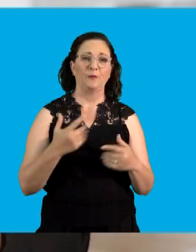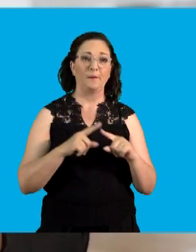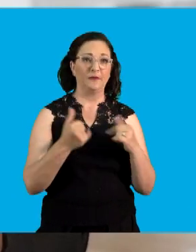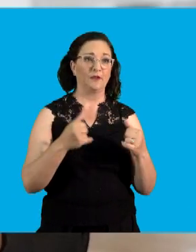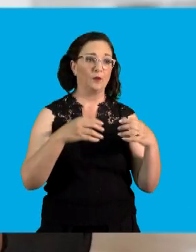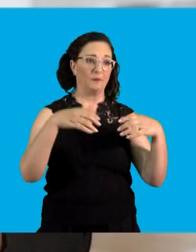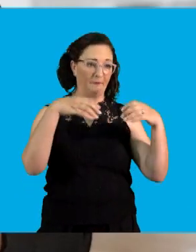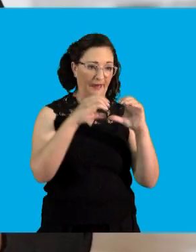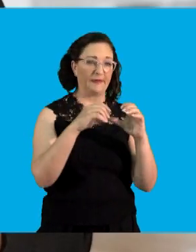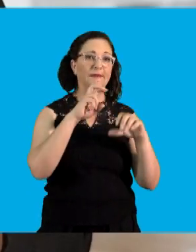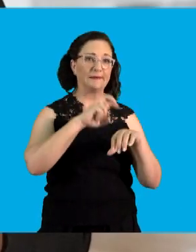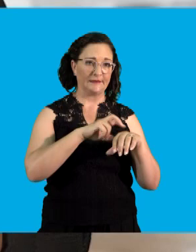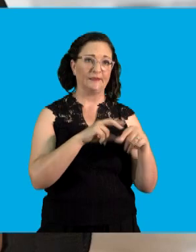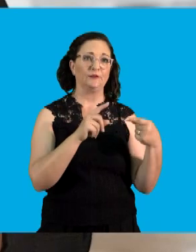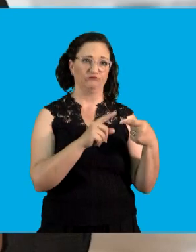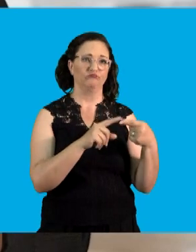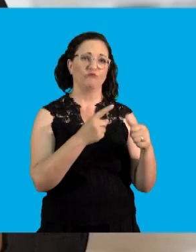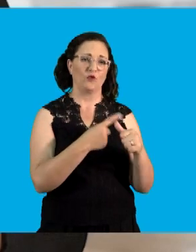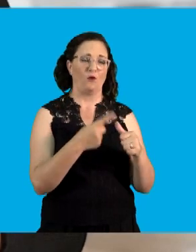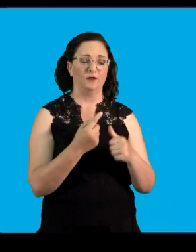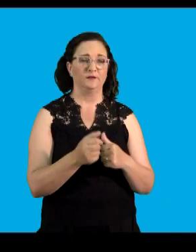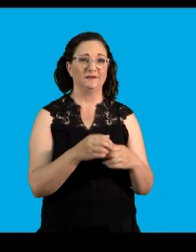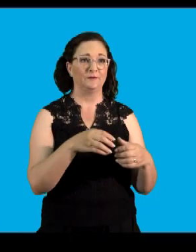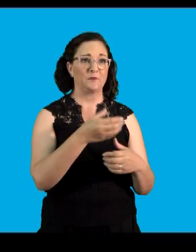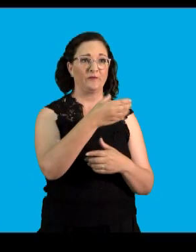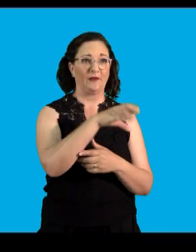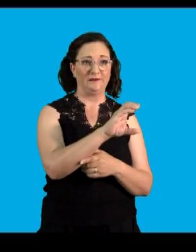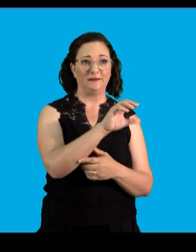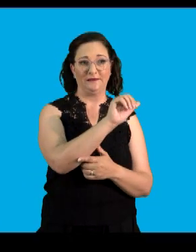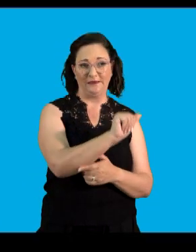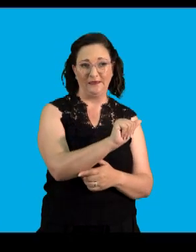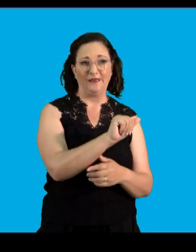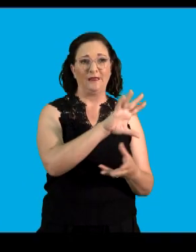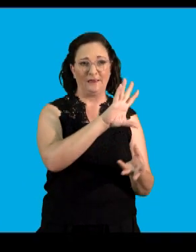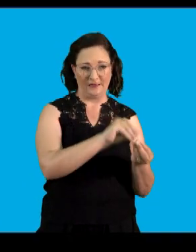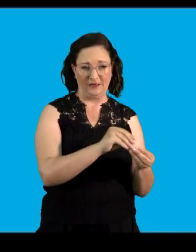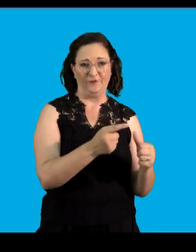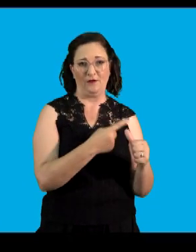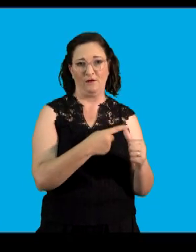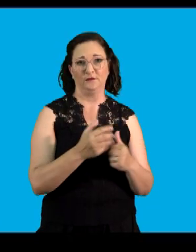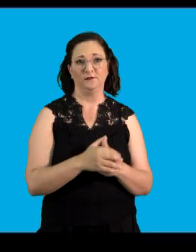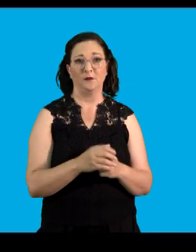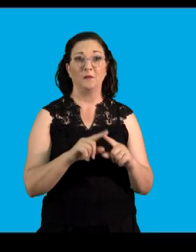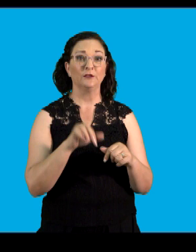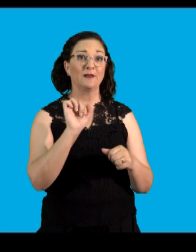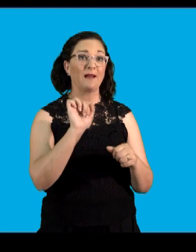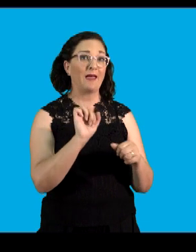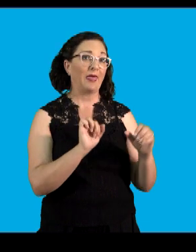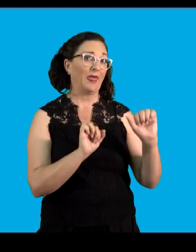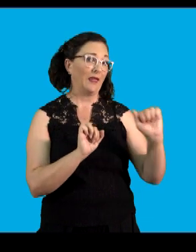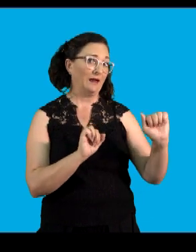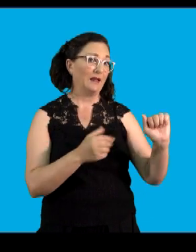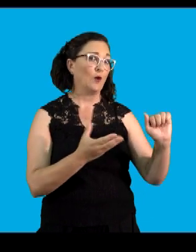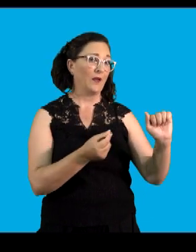has to be answered. So Section A, as I've said, it's compulsory, meaning you answer everything. And in your Section A,